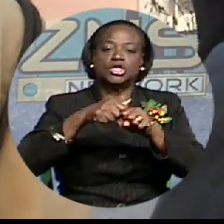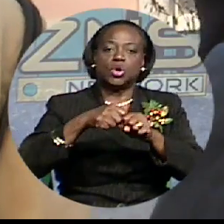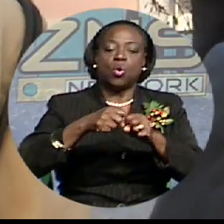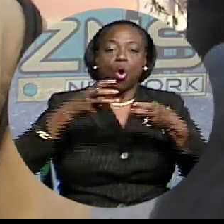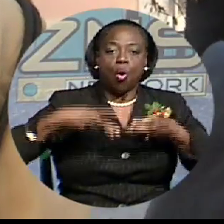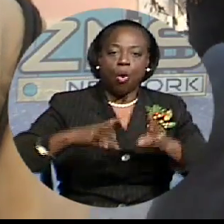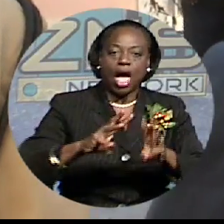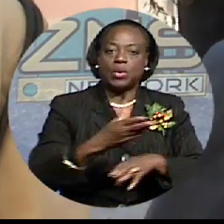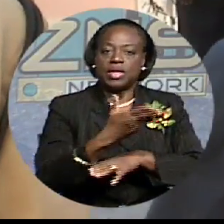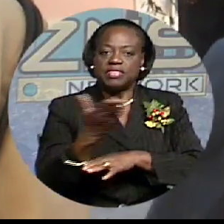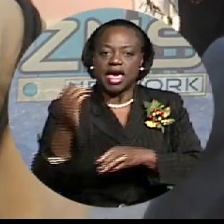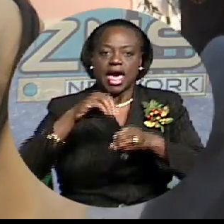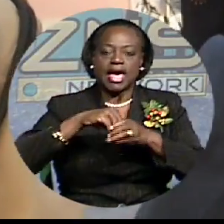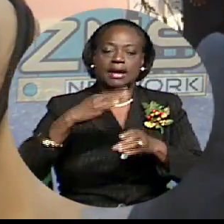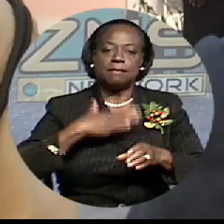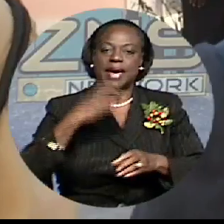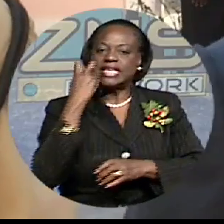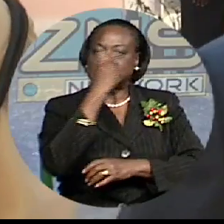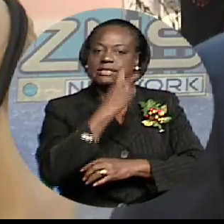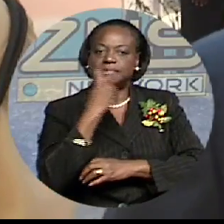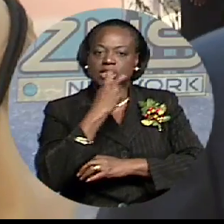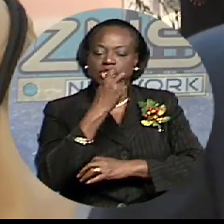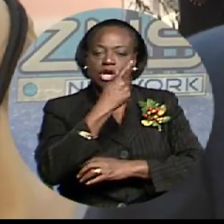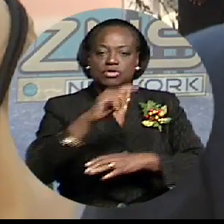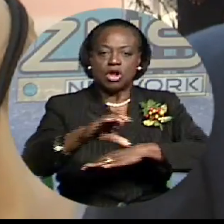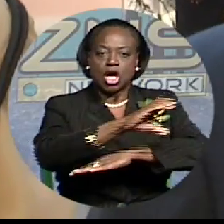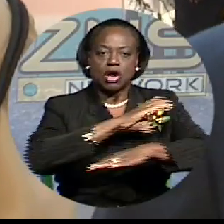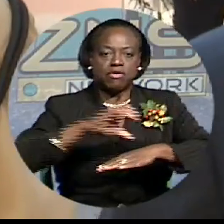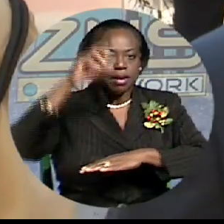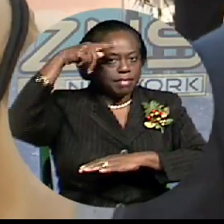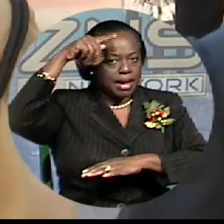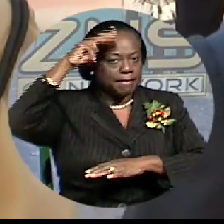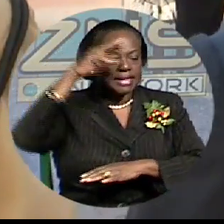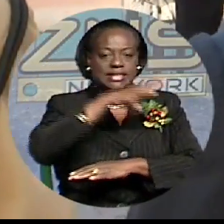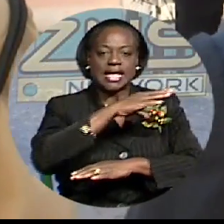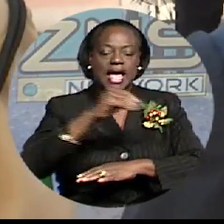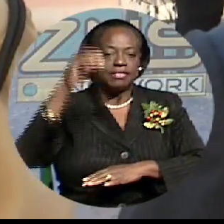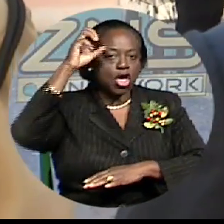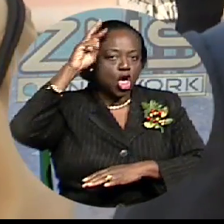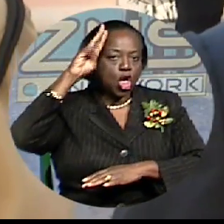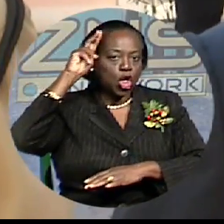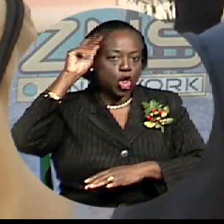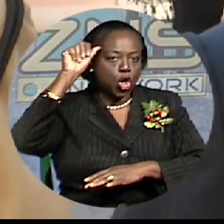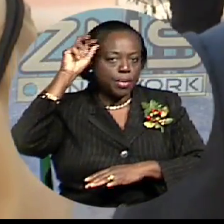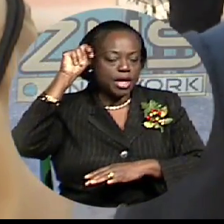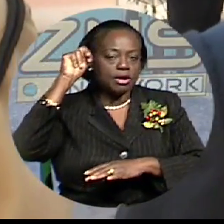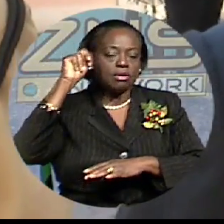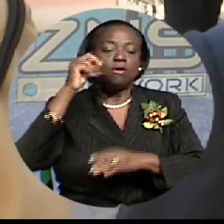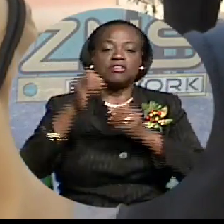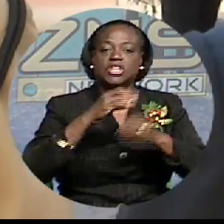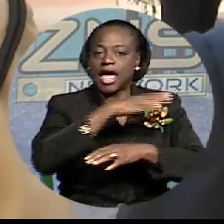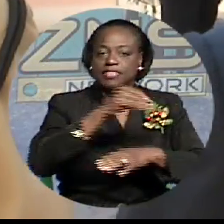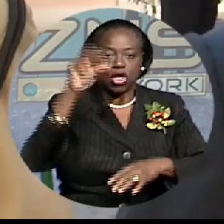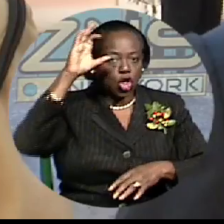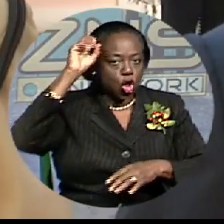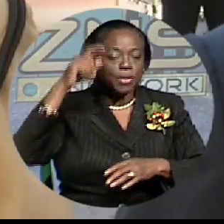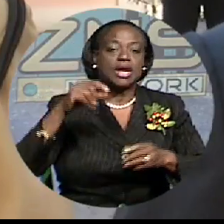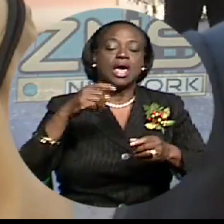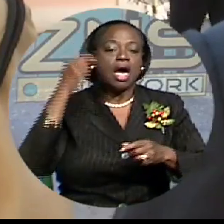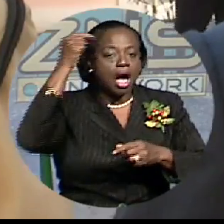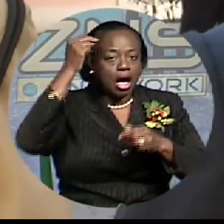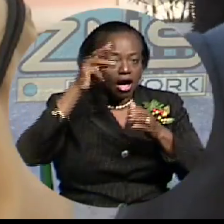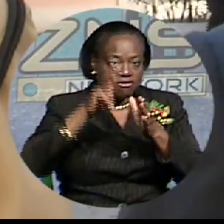my speech to the Caribbean prime ministers and to the Cuban officials, including the Cuban government officials who were